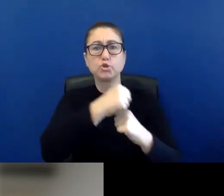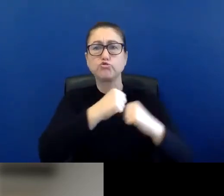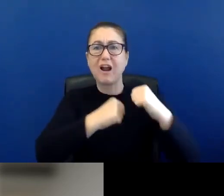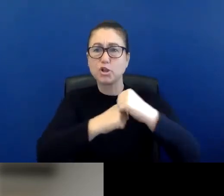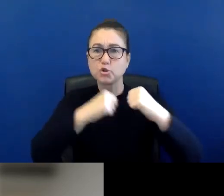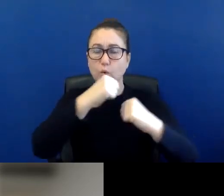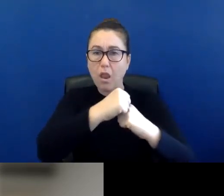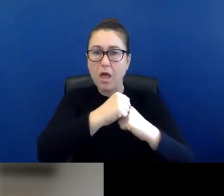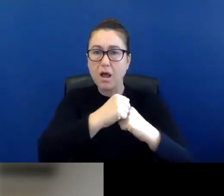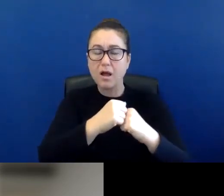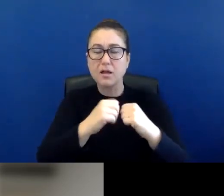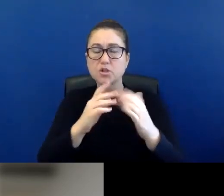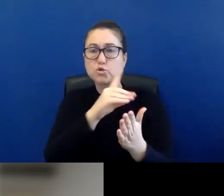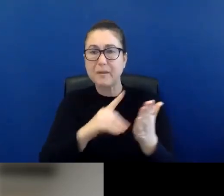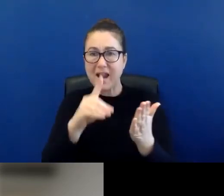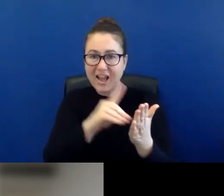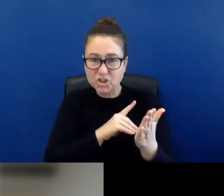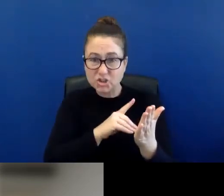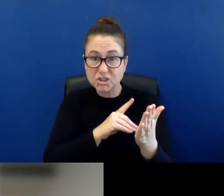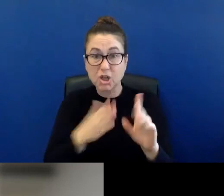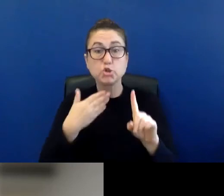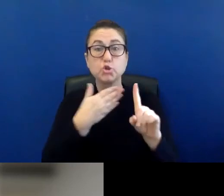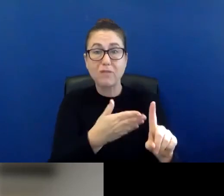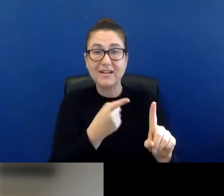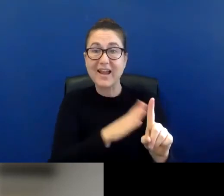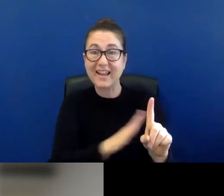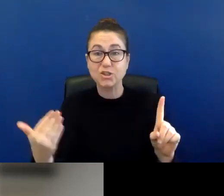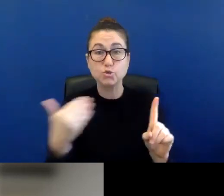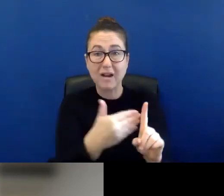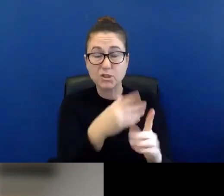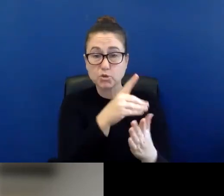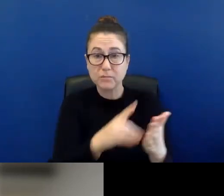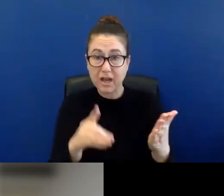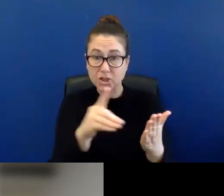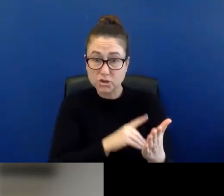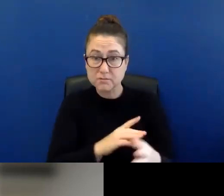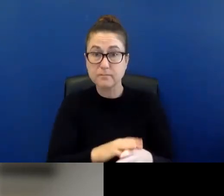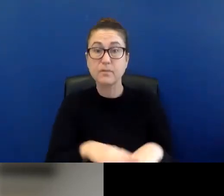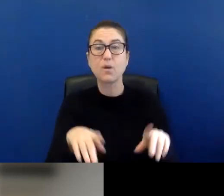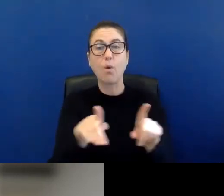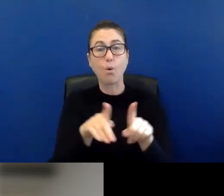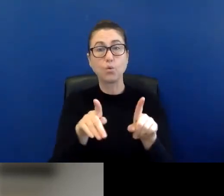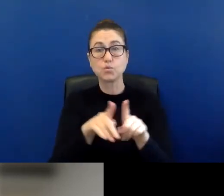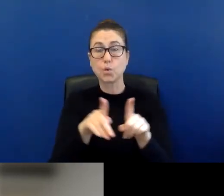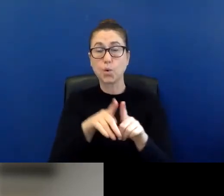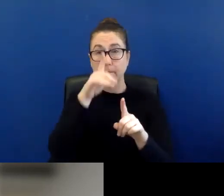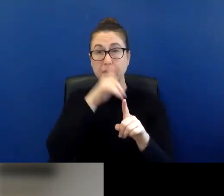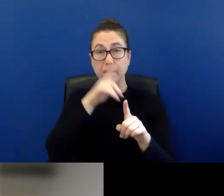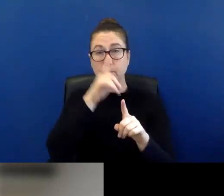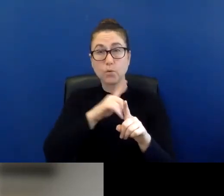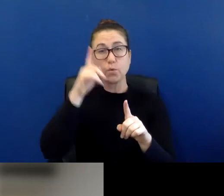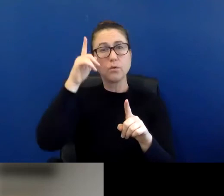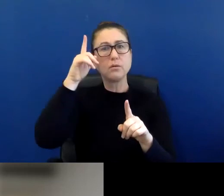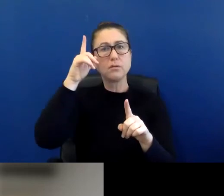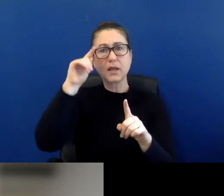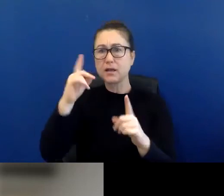indirect discrimination. It further provides for a framework for a positive response to human diversity in order to achieve